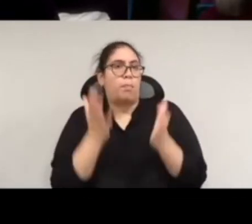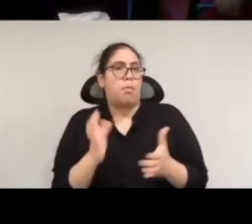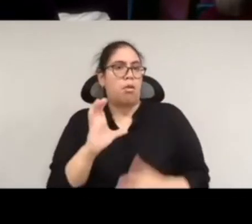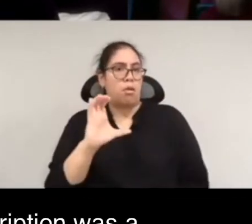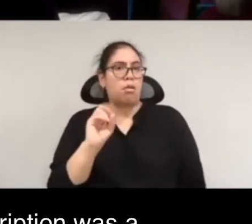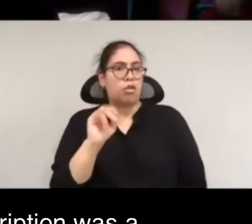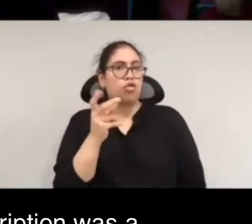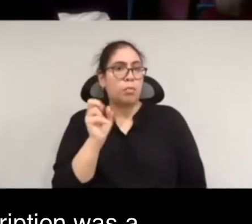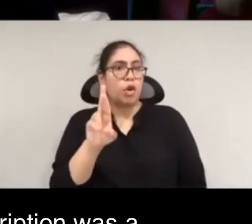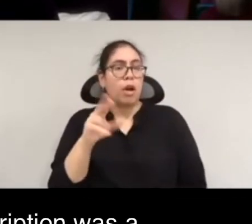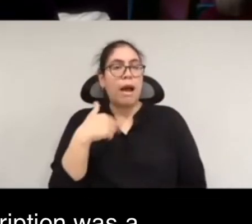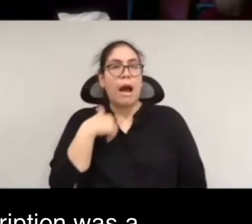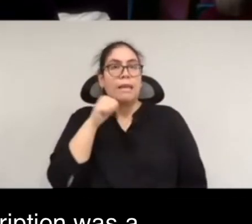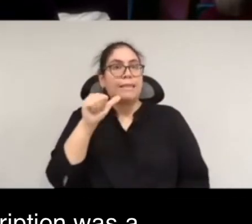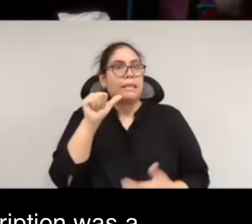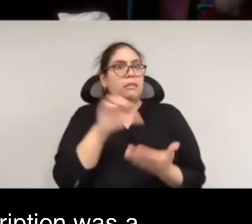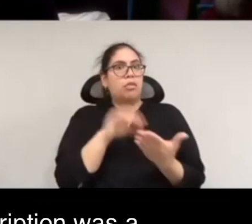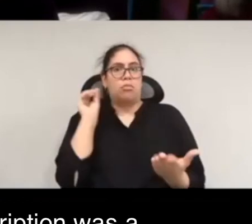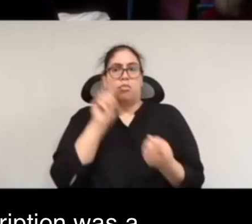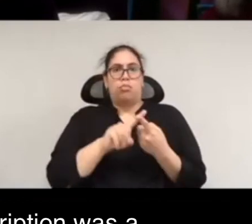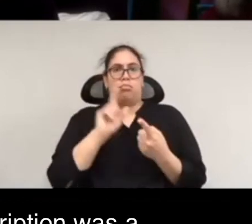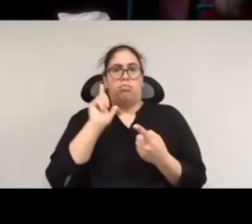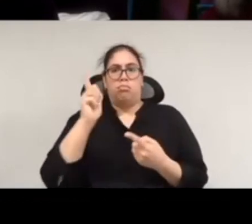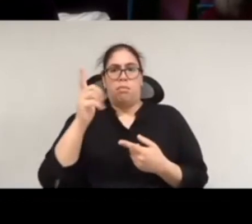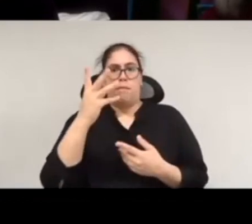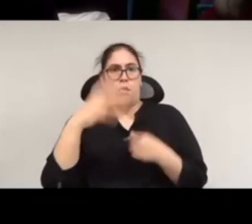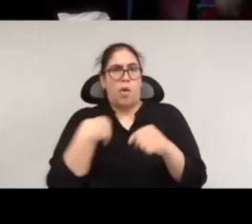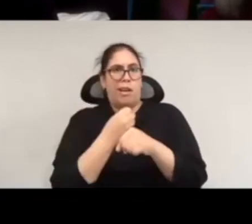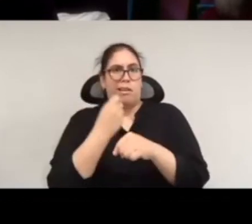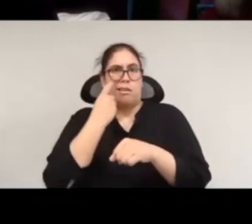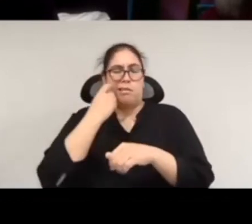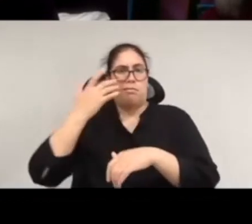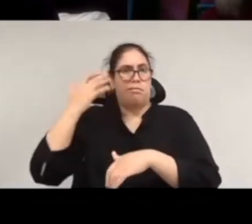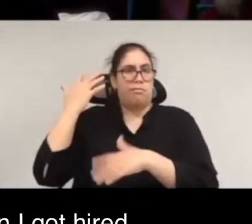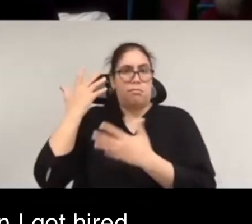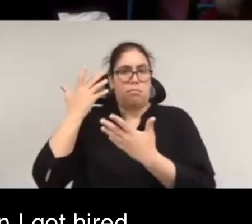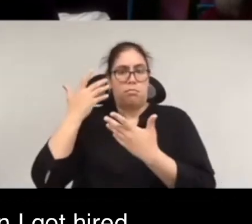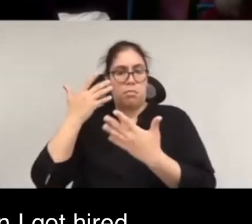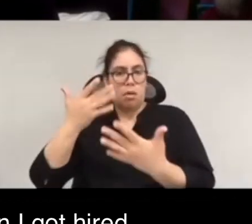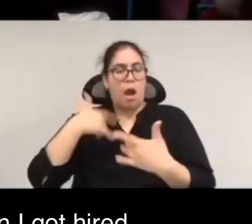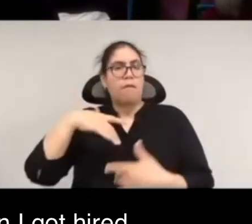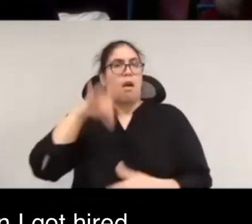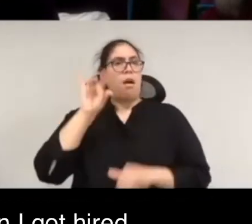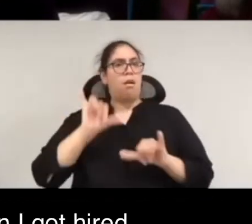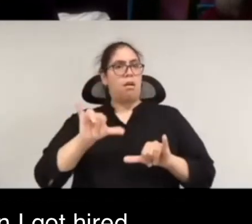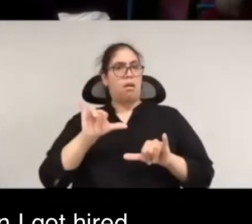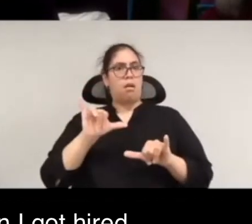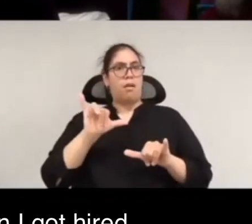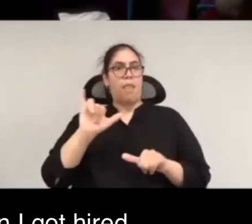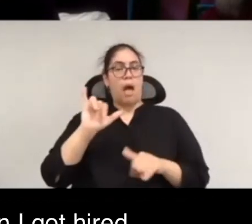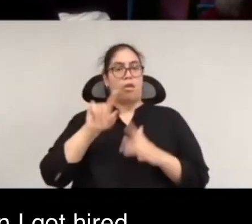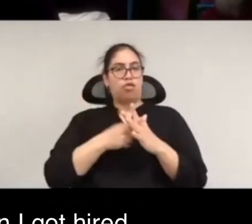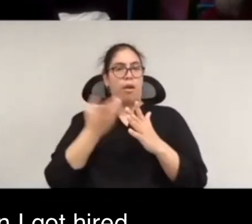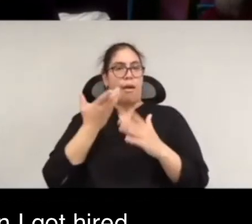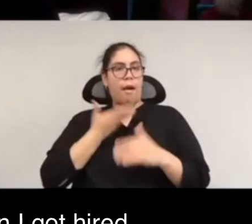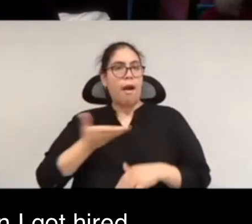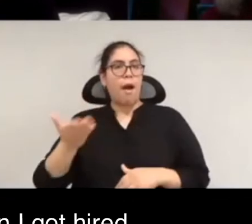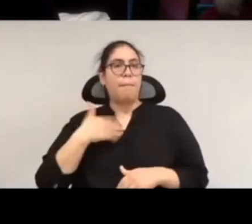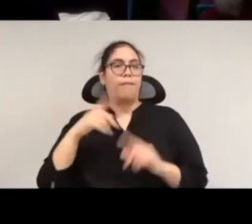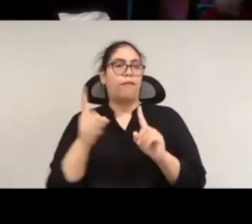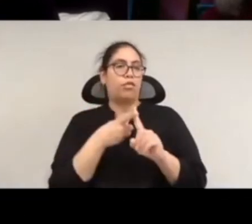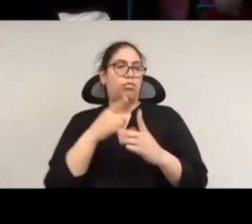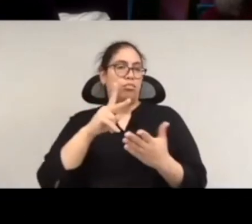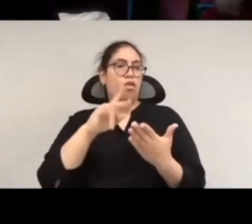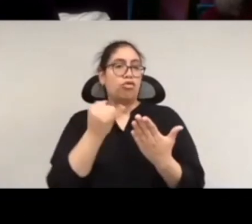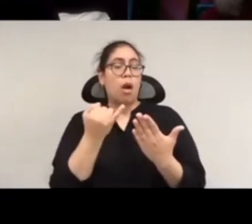until I found out what audio description was a little over 4 years ago. But once I found out what it was, which was when I got hired to do my first project, I